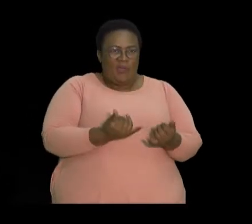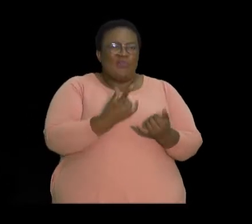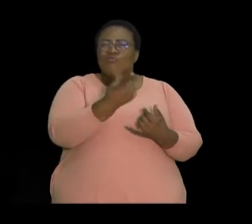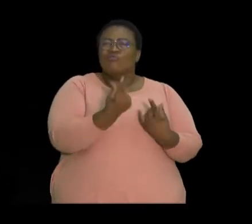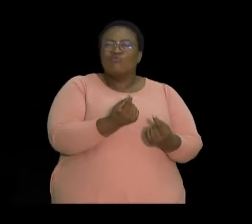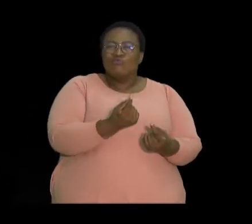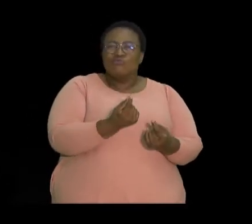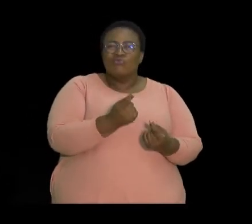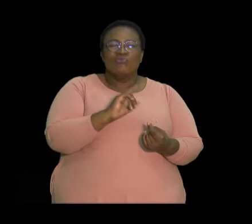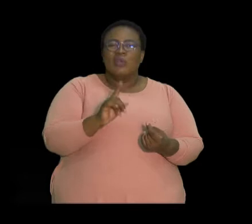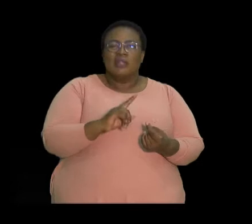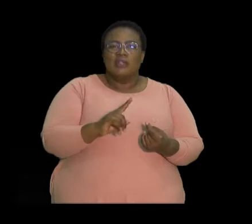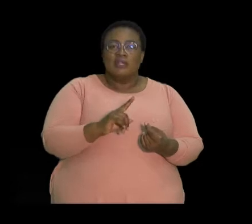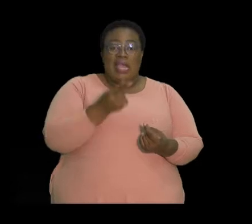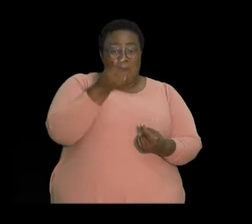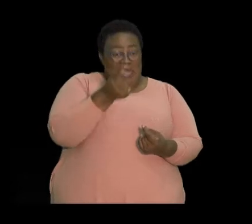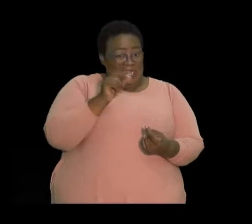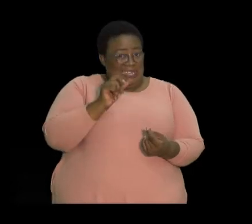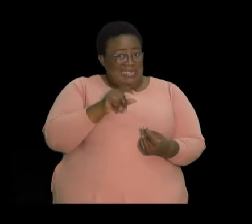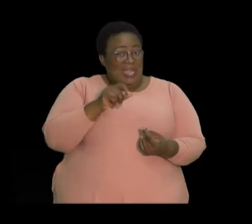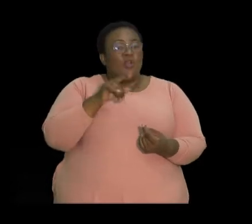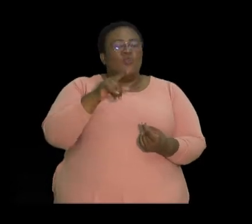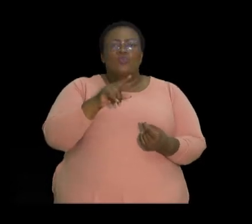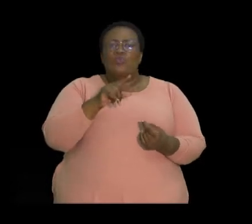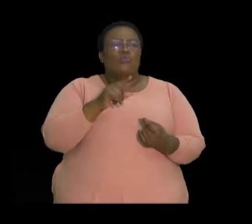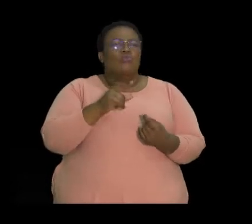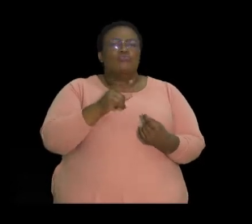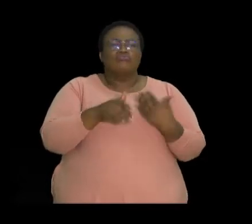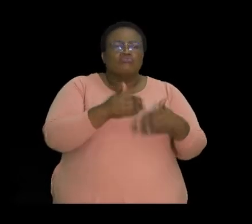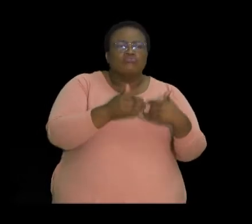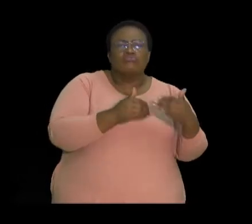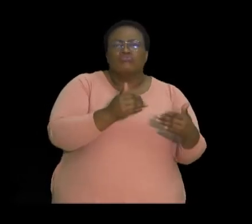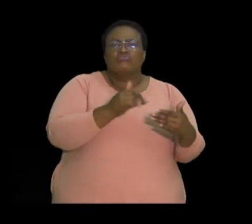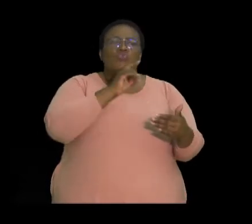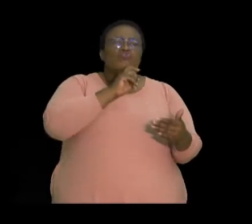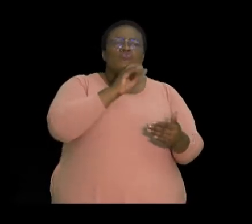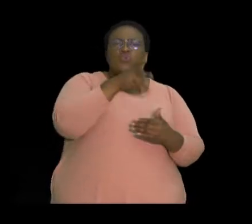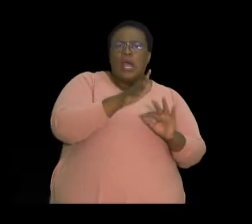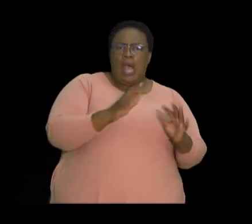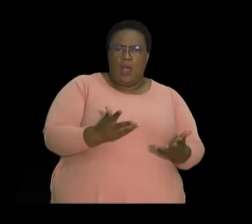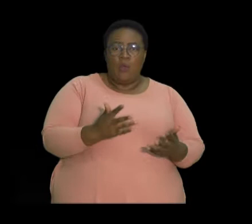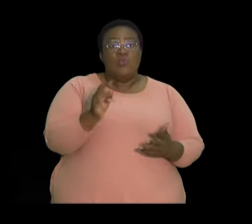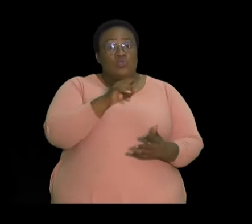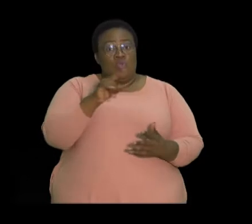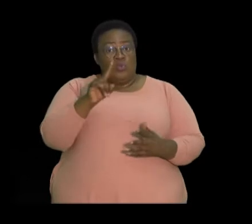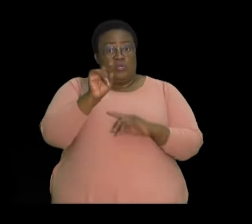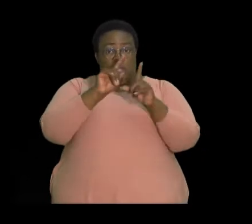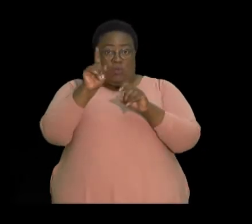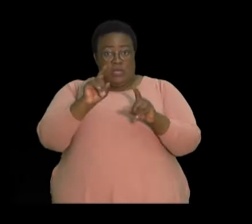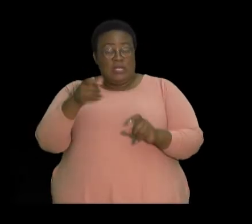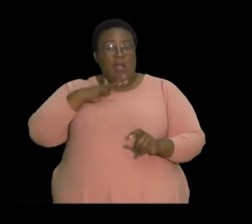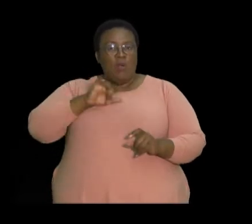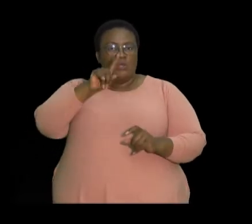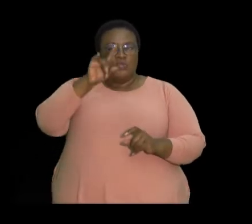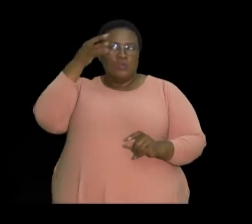would you manage that particular amount of money that you would have been given? So those are the questions that I need to be at the back